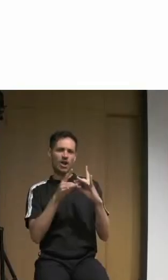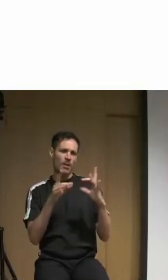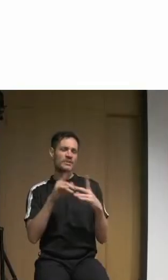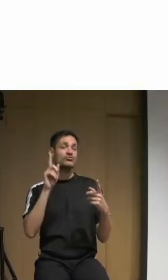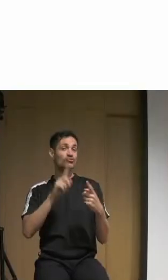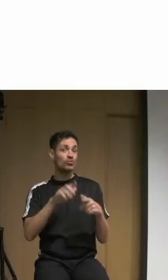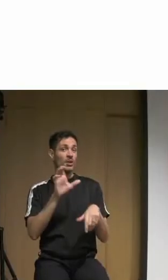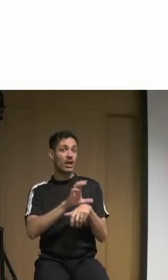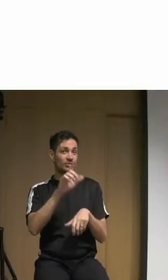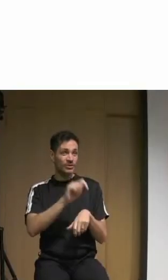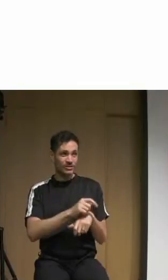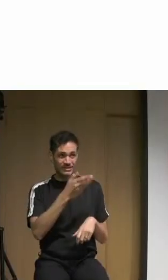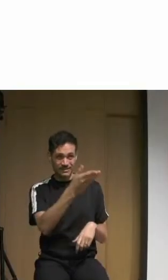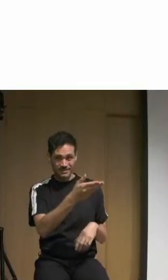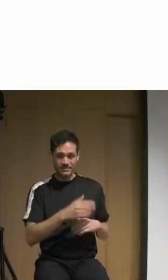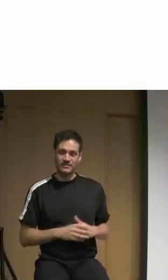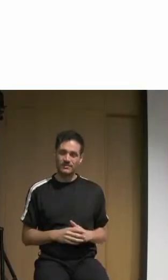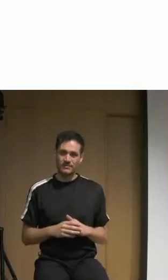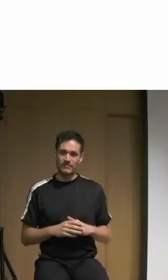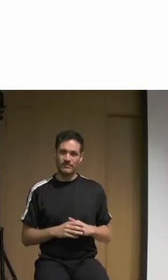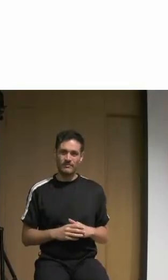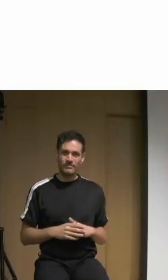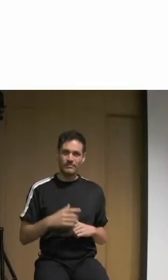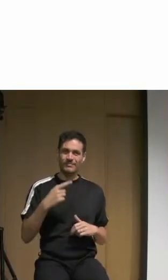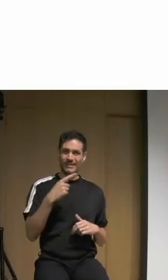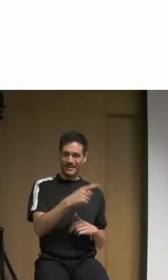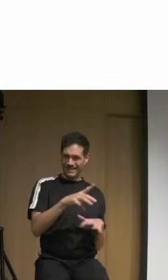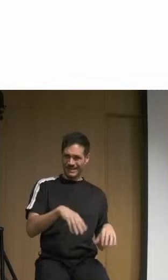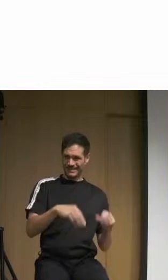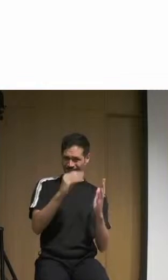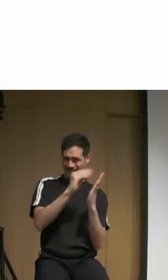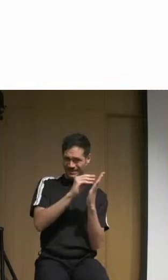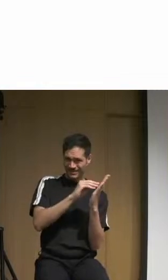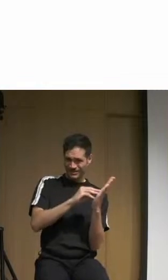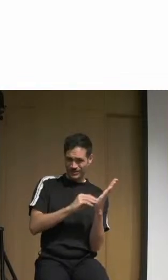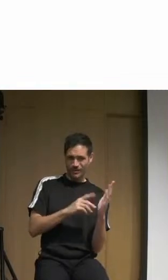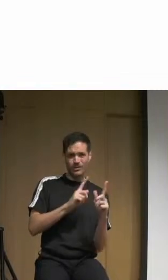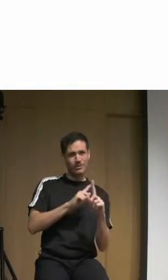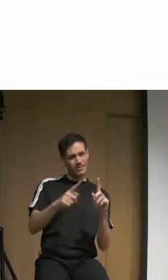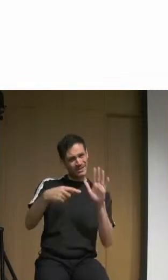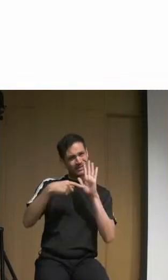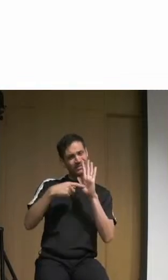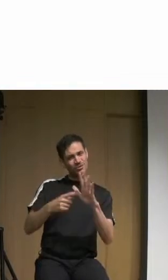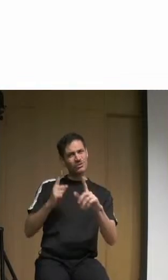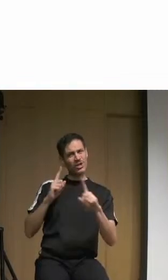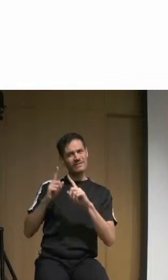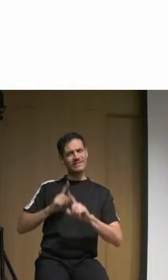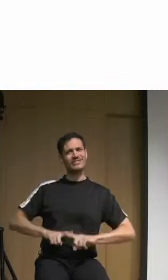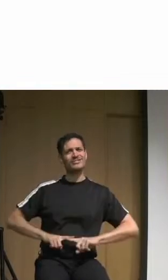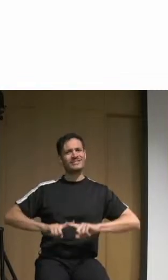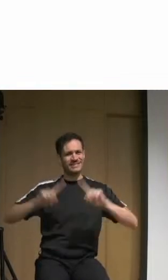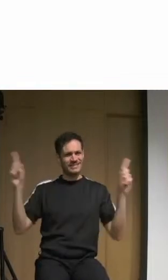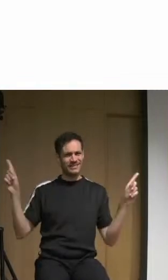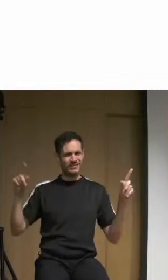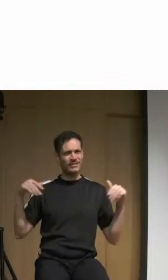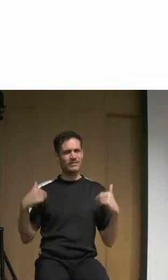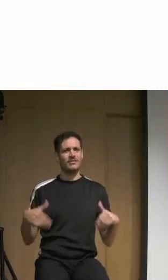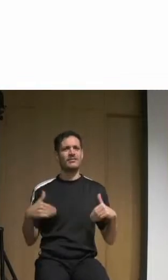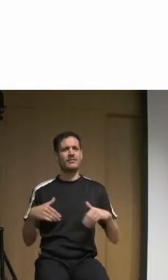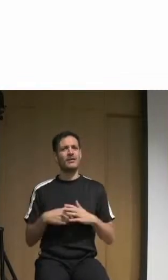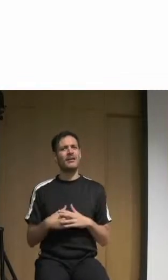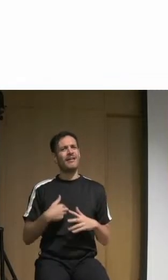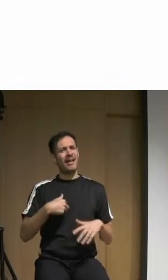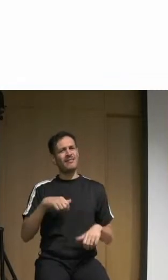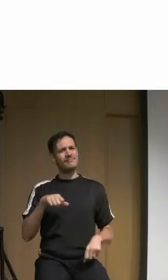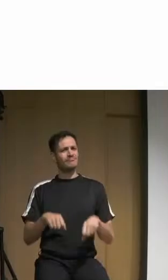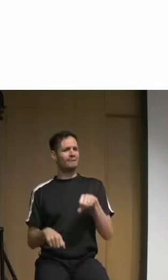notes of one type and presented the conversations differently. And so I'm not really certain at this